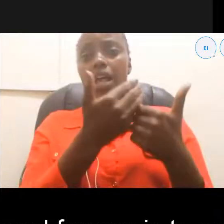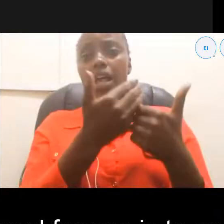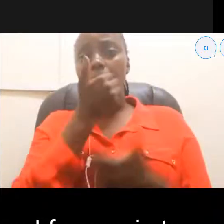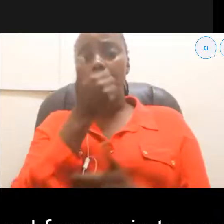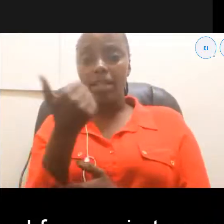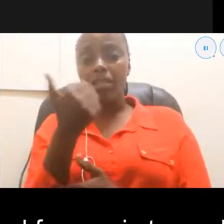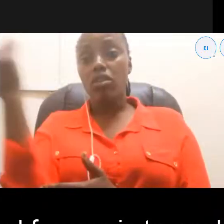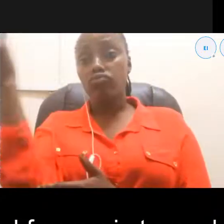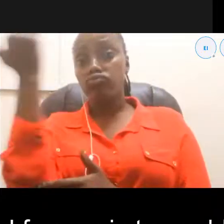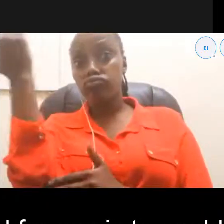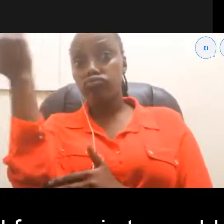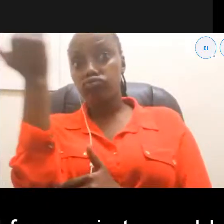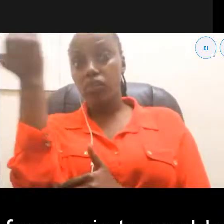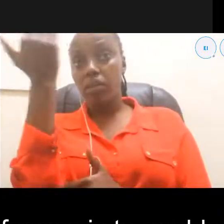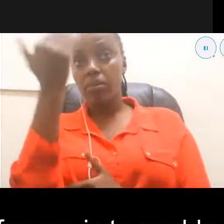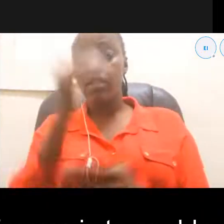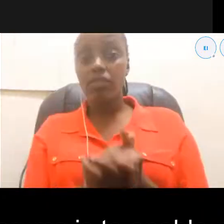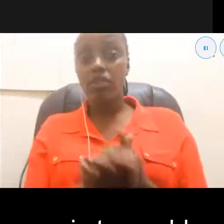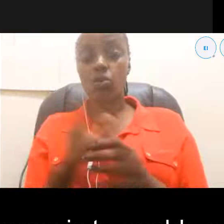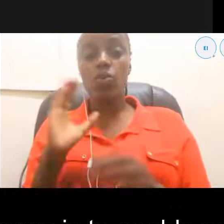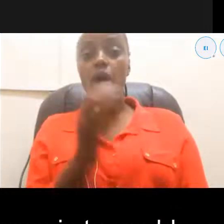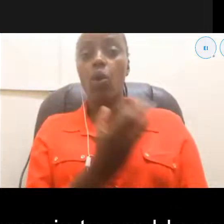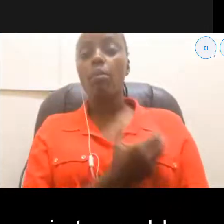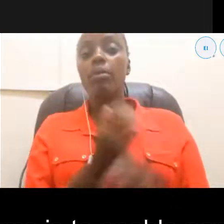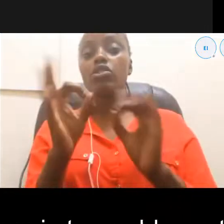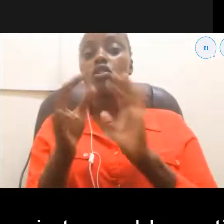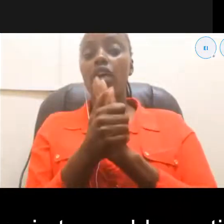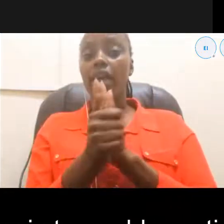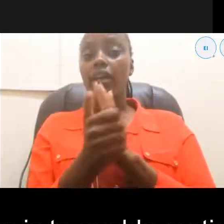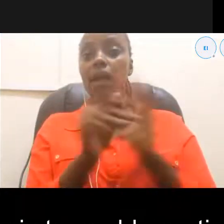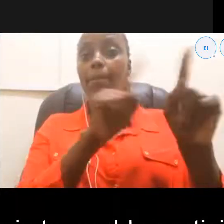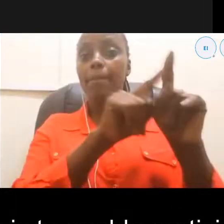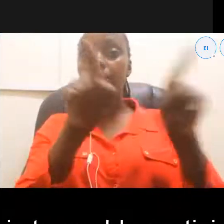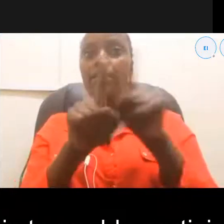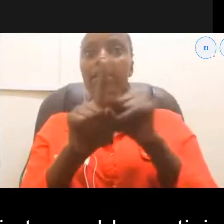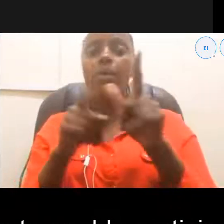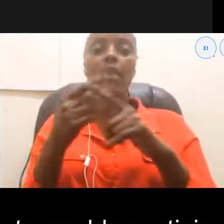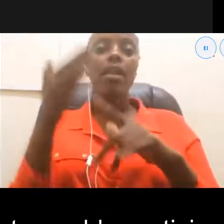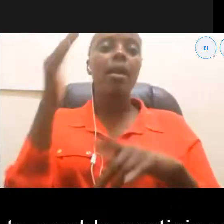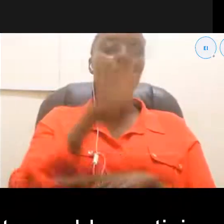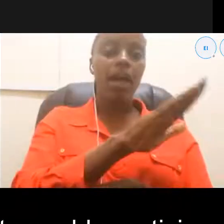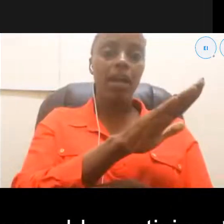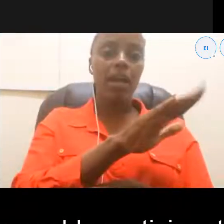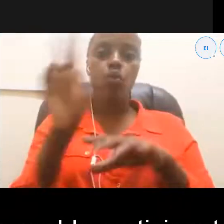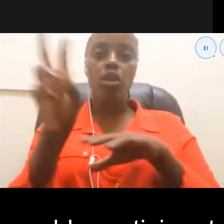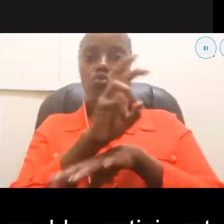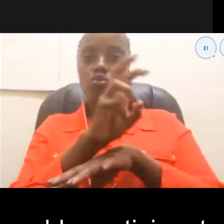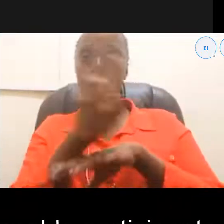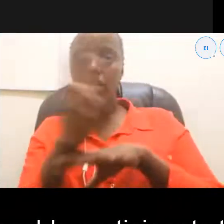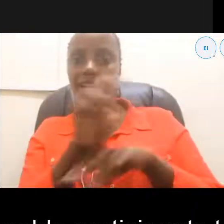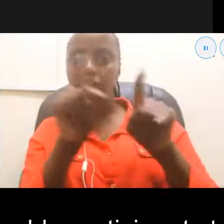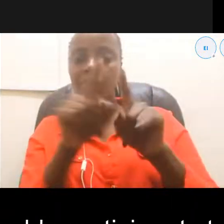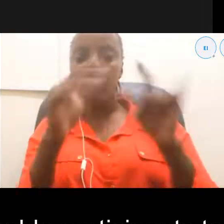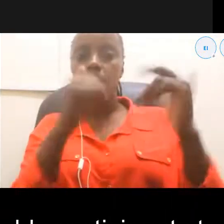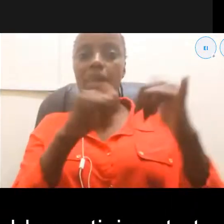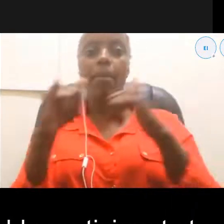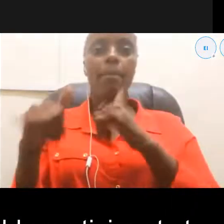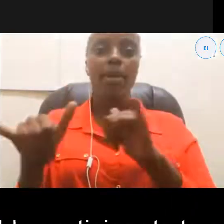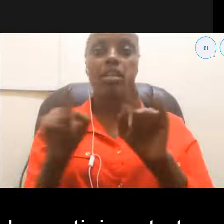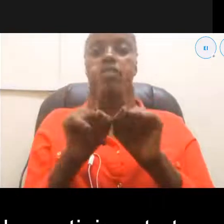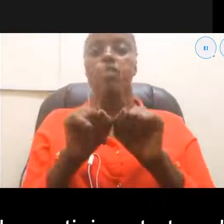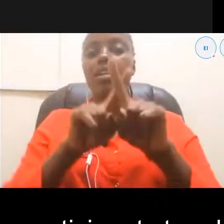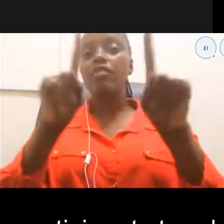to the committee of experts, but then we take them back so that we monitor the implementation at different country